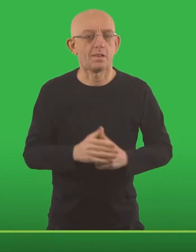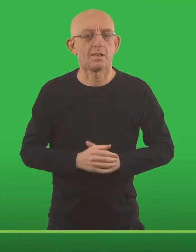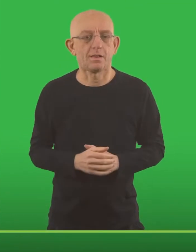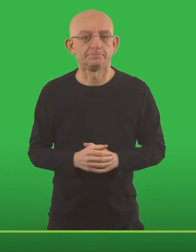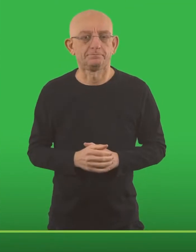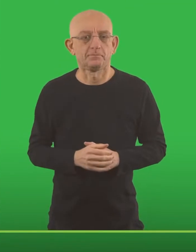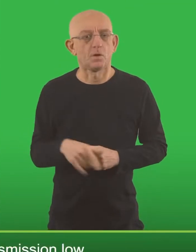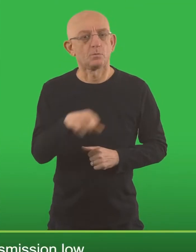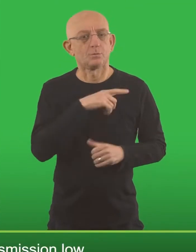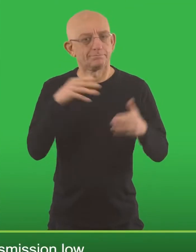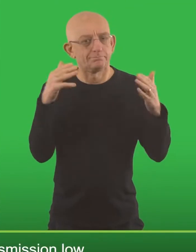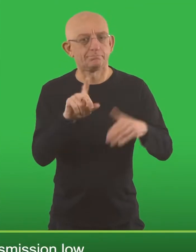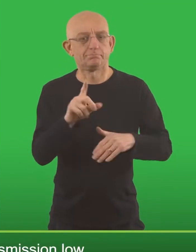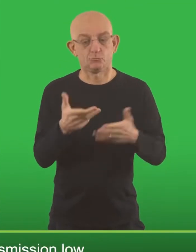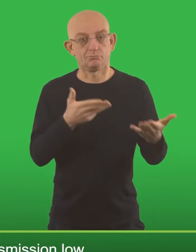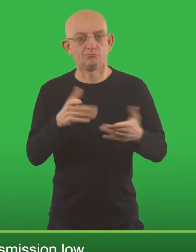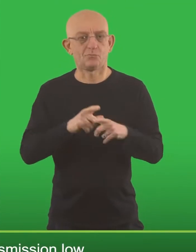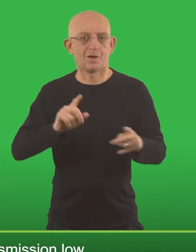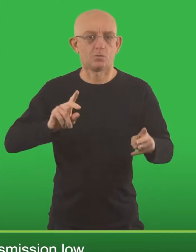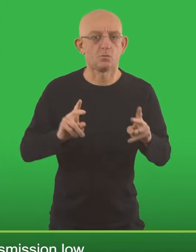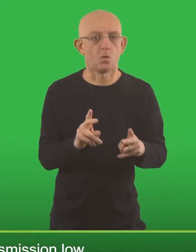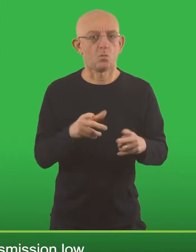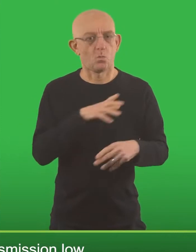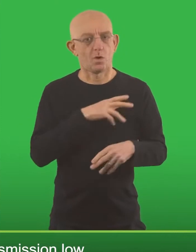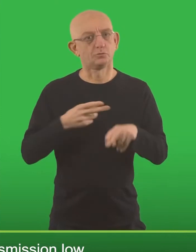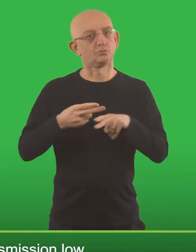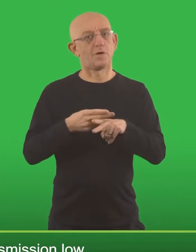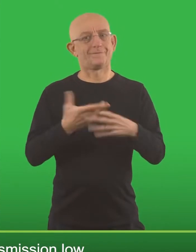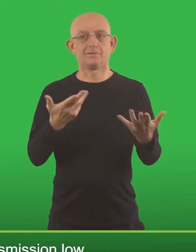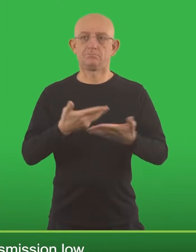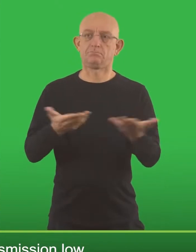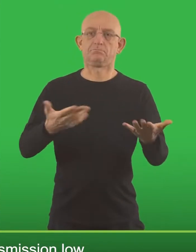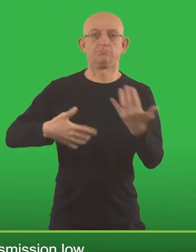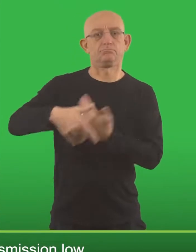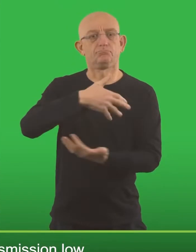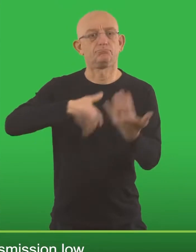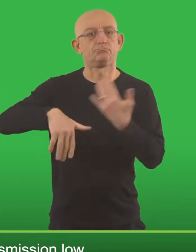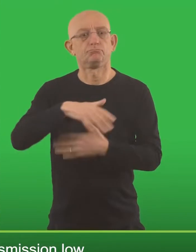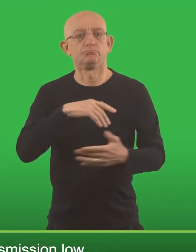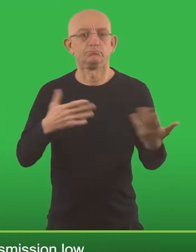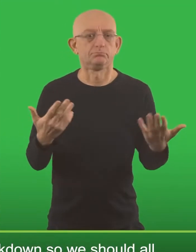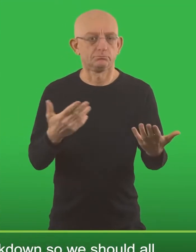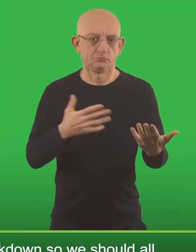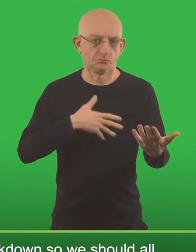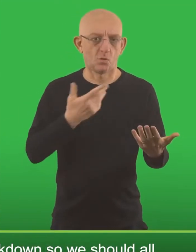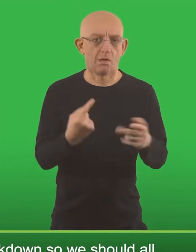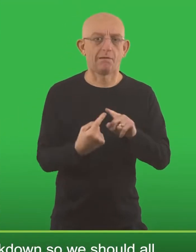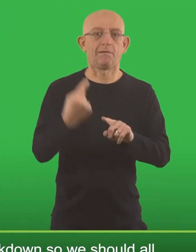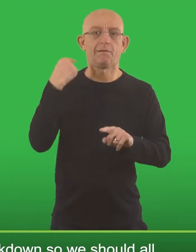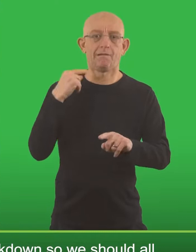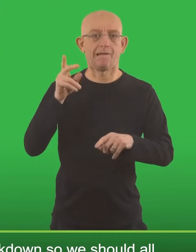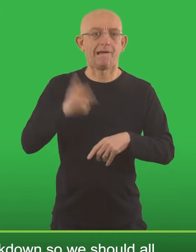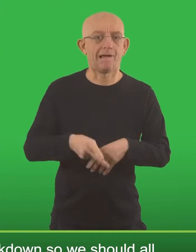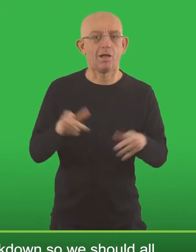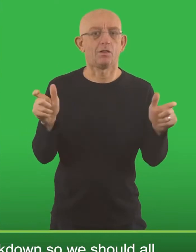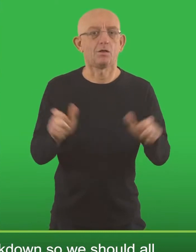4. We will focus on what keeps transmission low, because we want to keep Sheffield open. Nobody wants to go